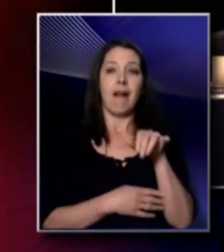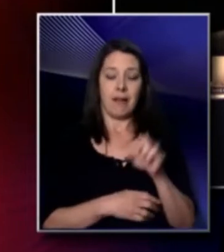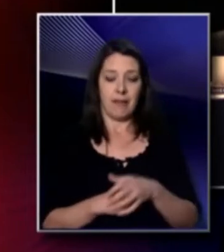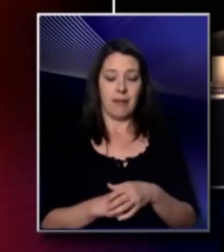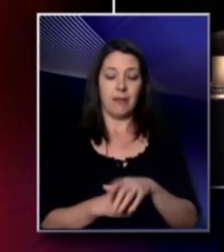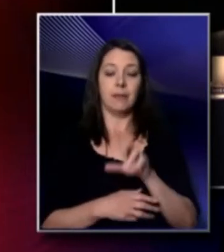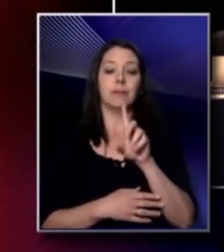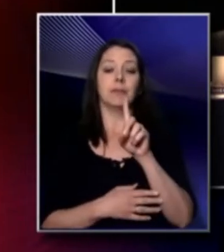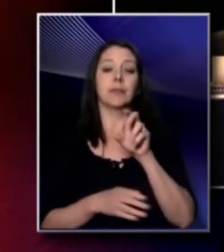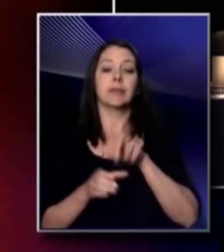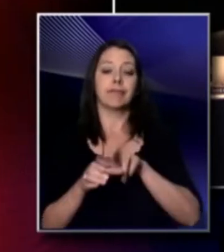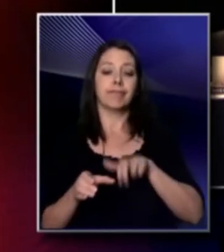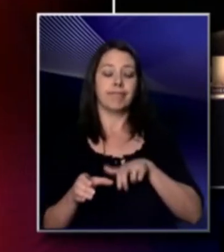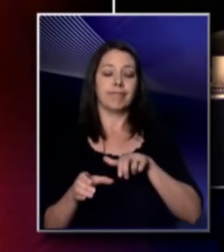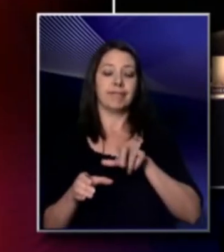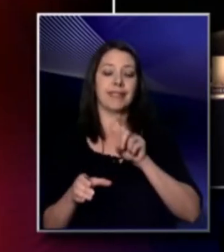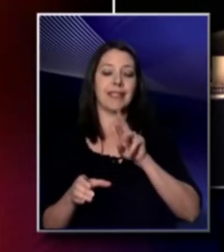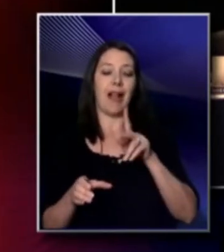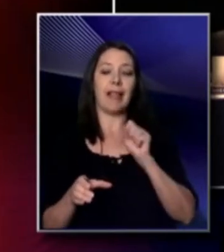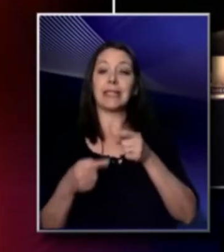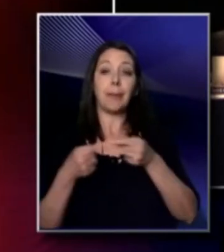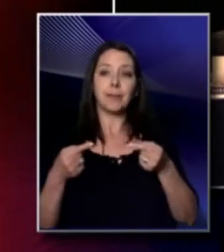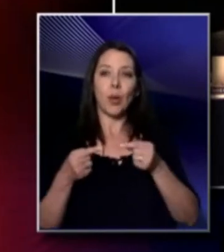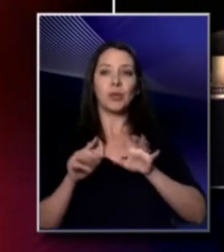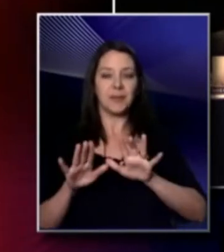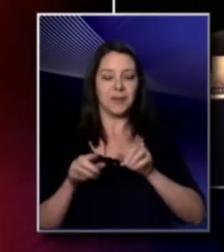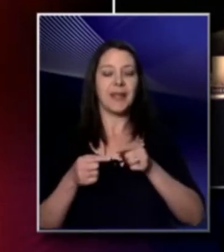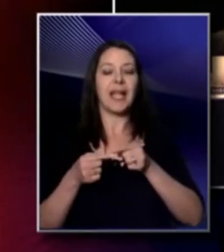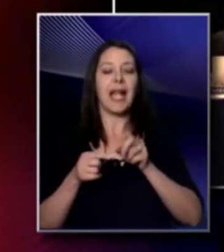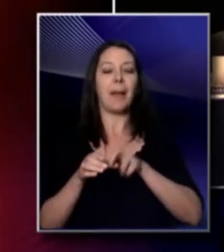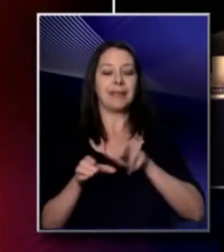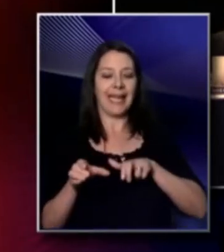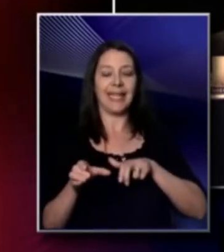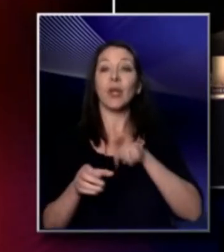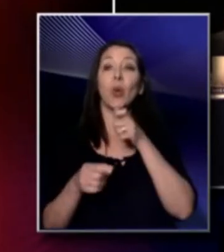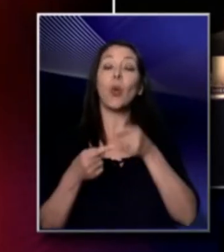Superintendent Douglas opposed, abstained. Anybody opposed?